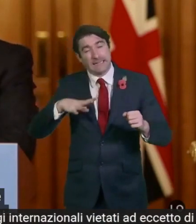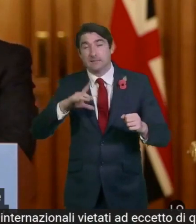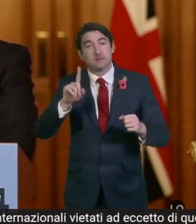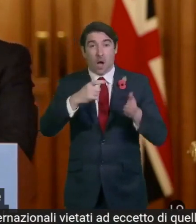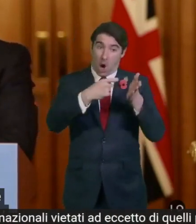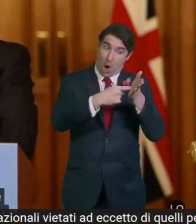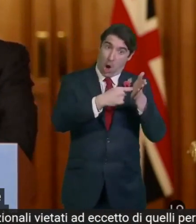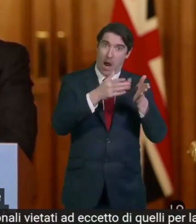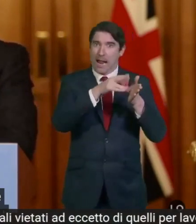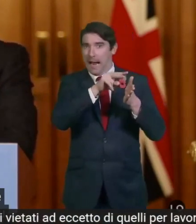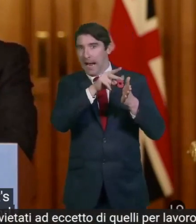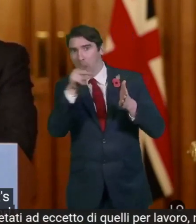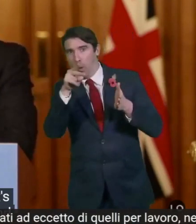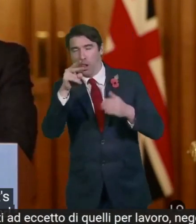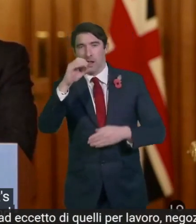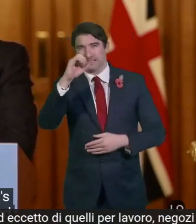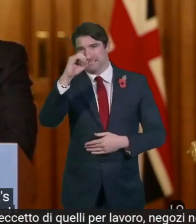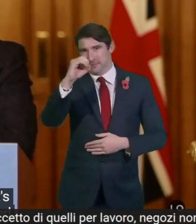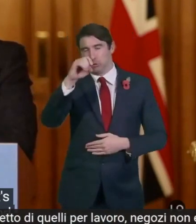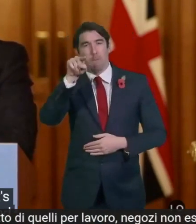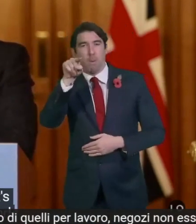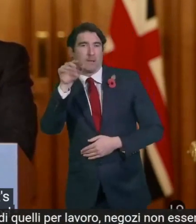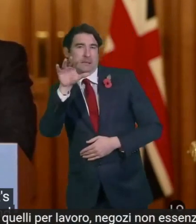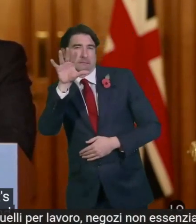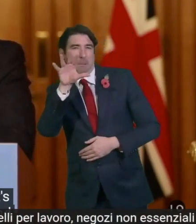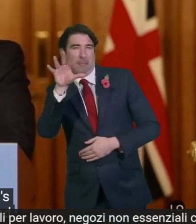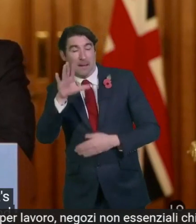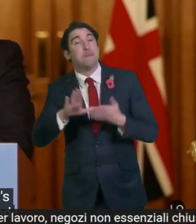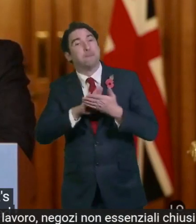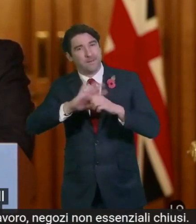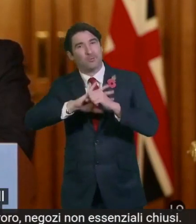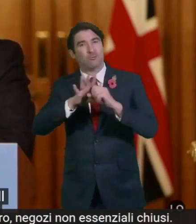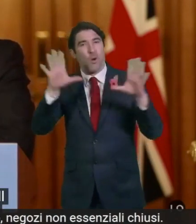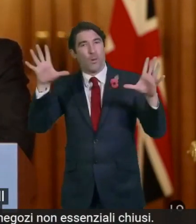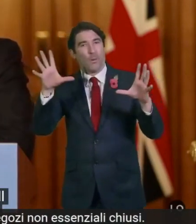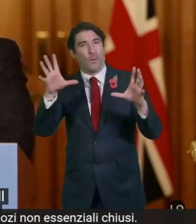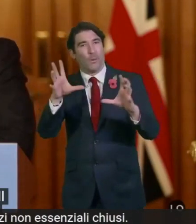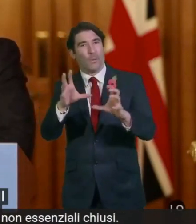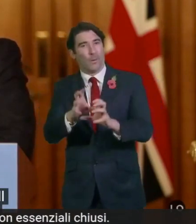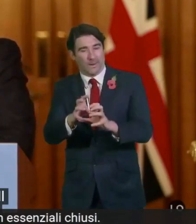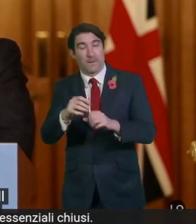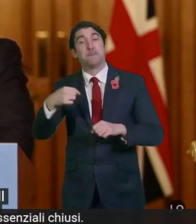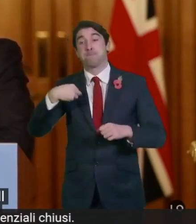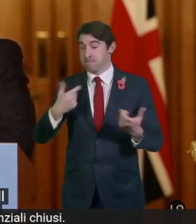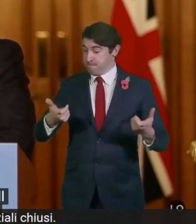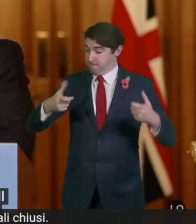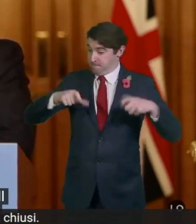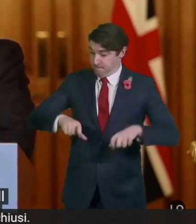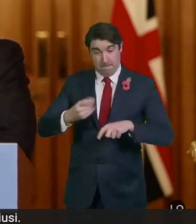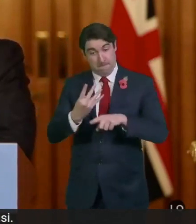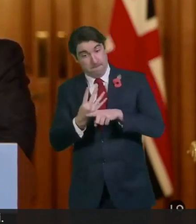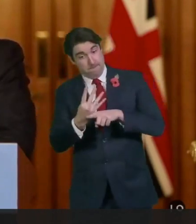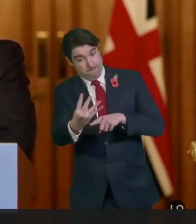that's where we want to get. And we think this package will do that, but we will be led by the